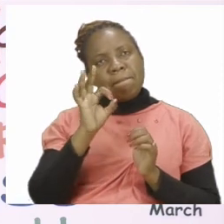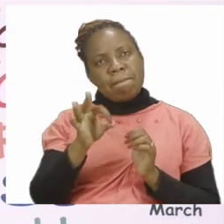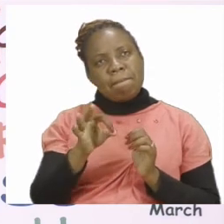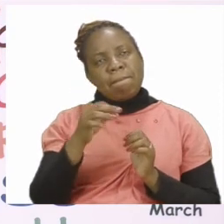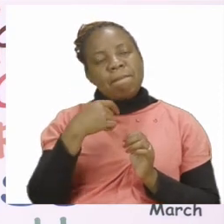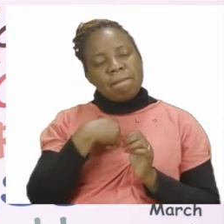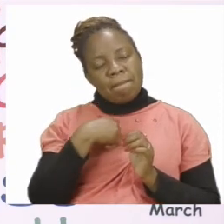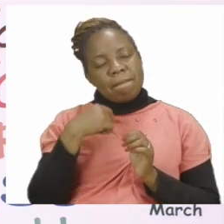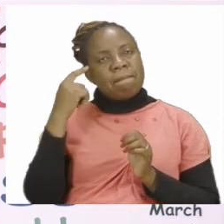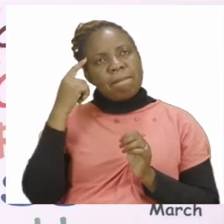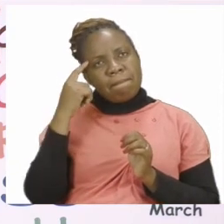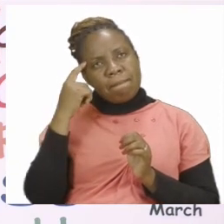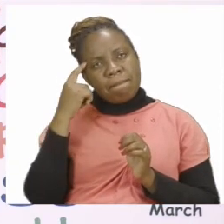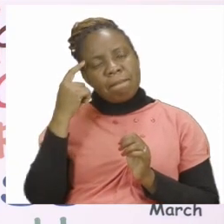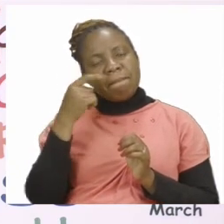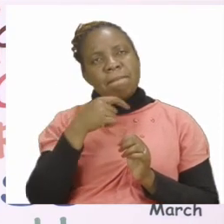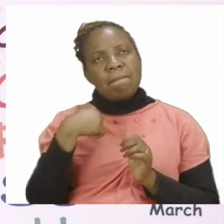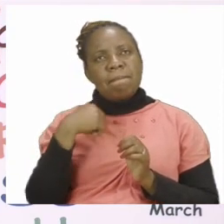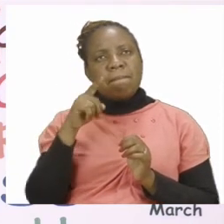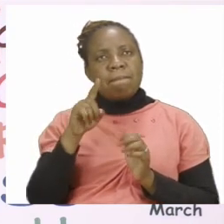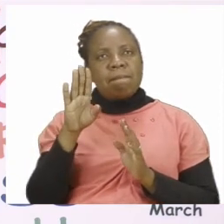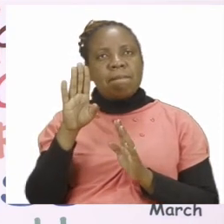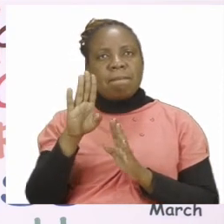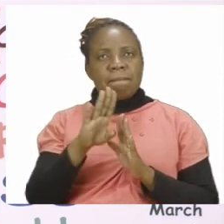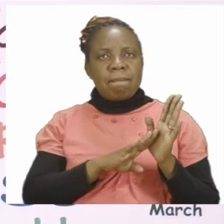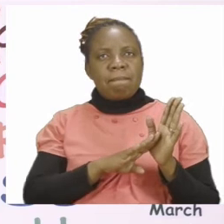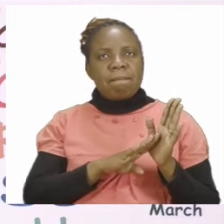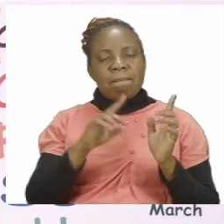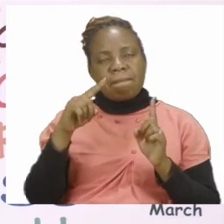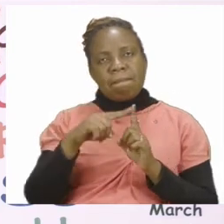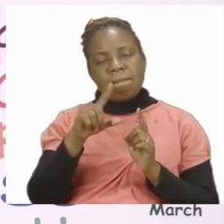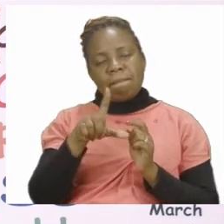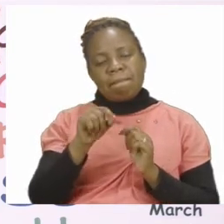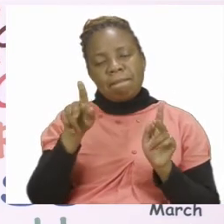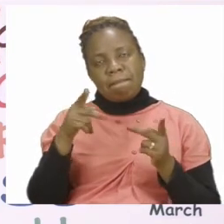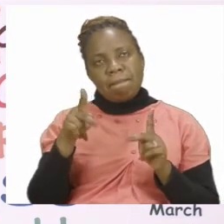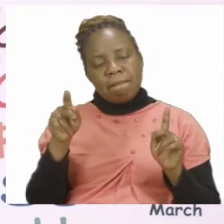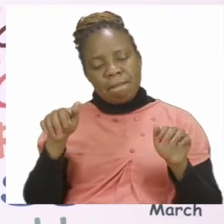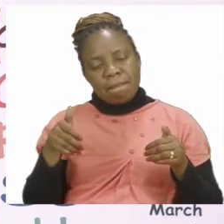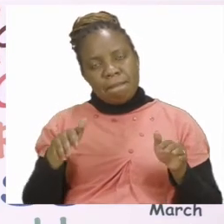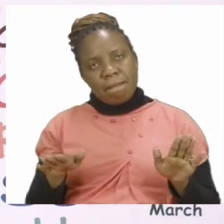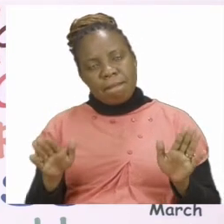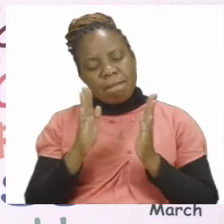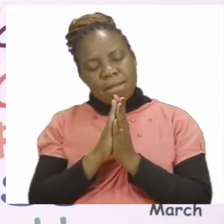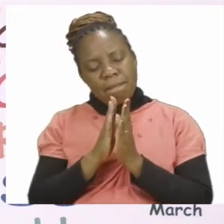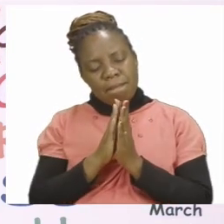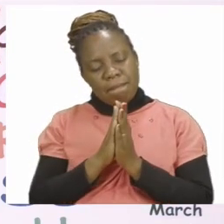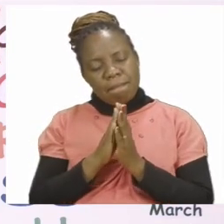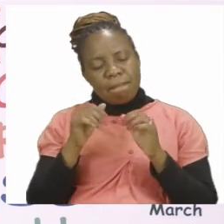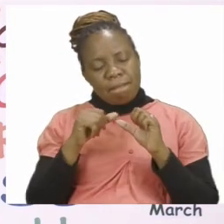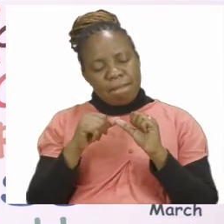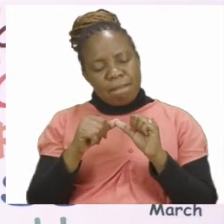to the party. Right. Now, boys and girls, I want you to quickly go ahead and try